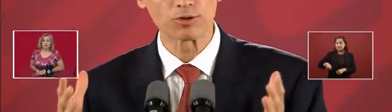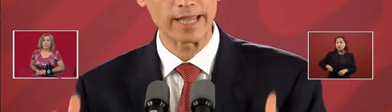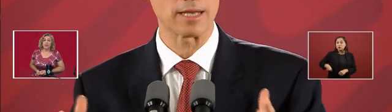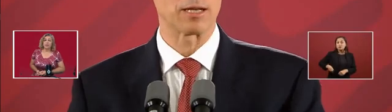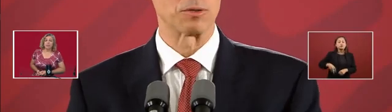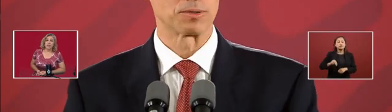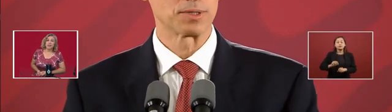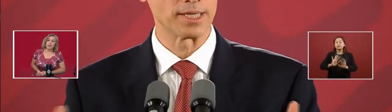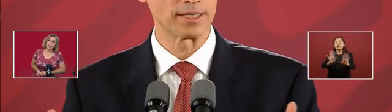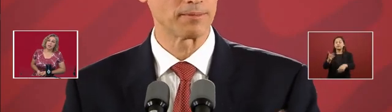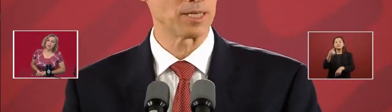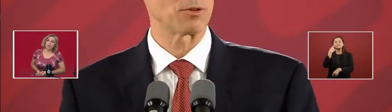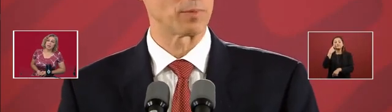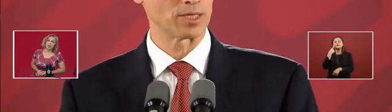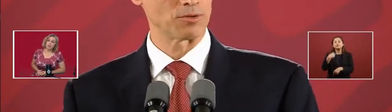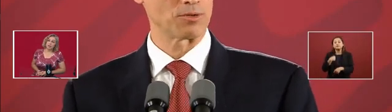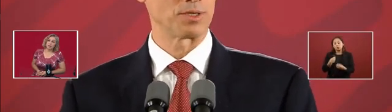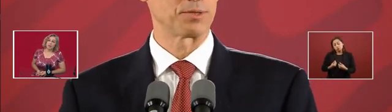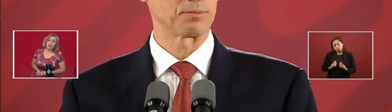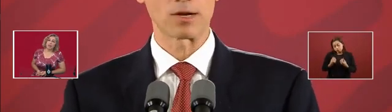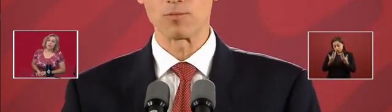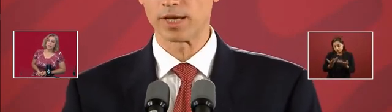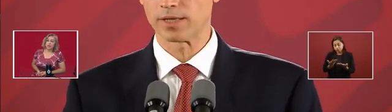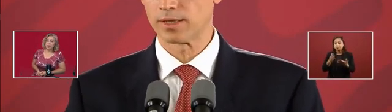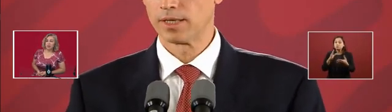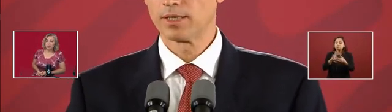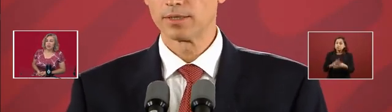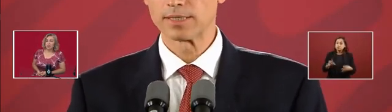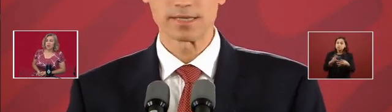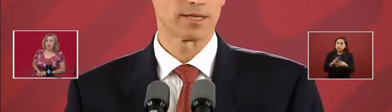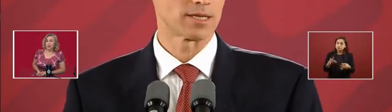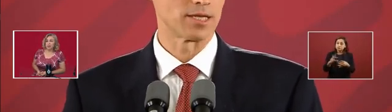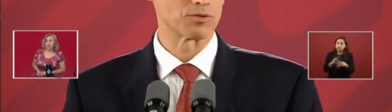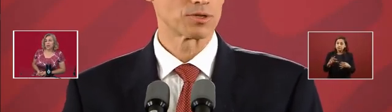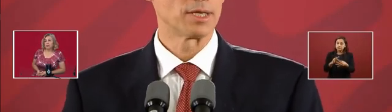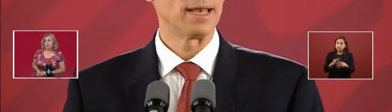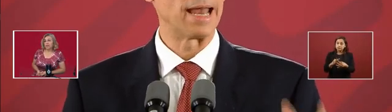reason concrete that there is a...